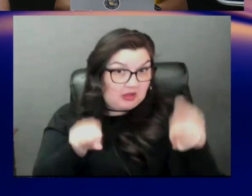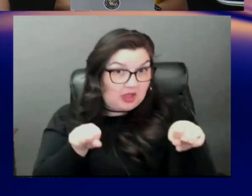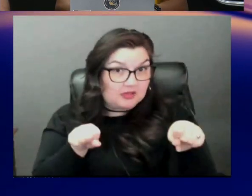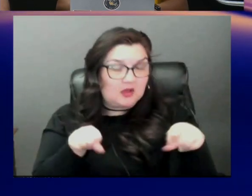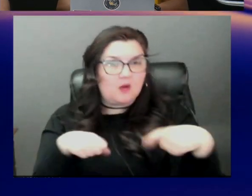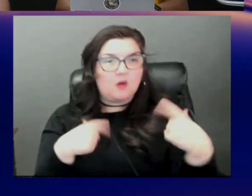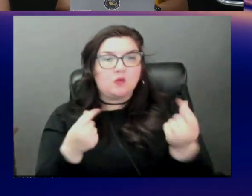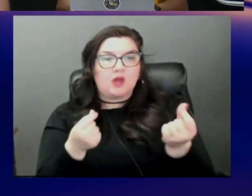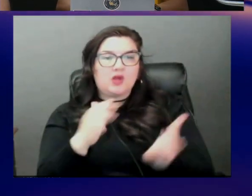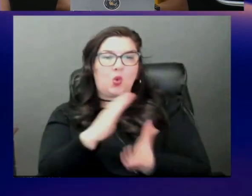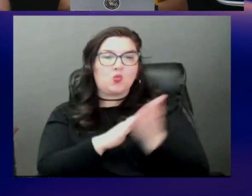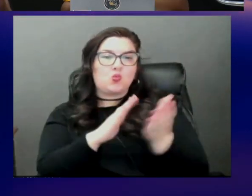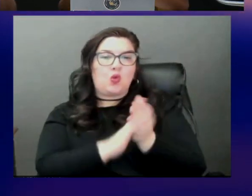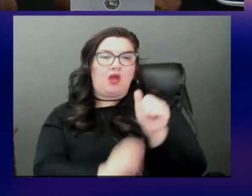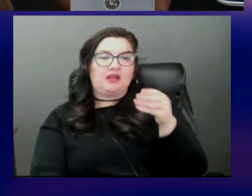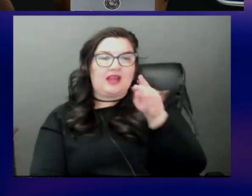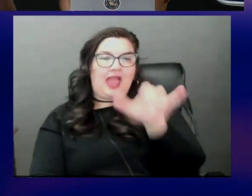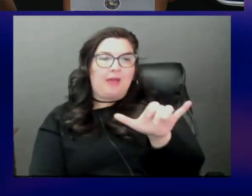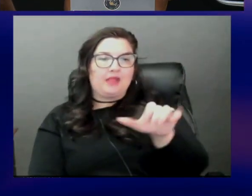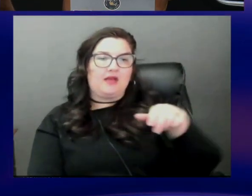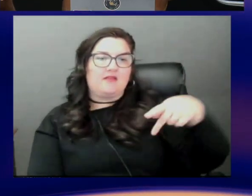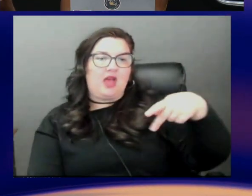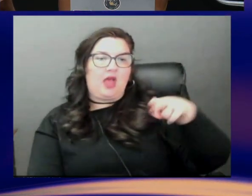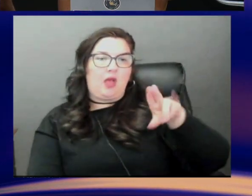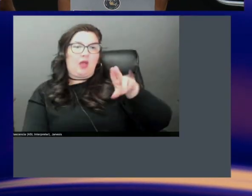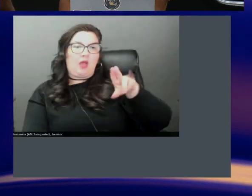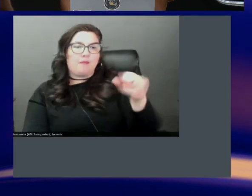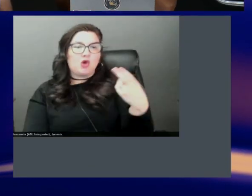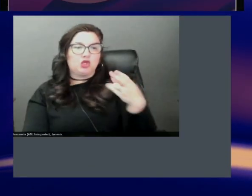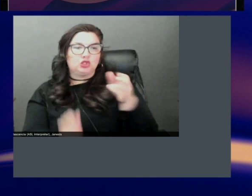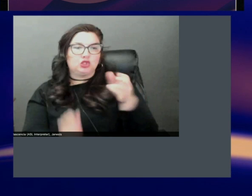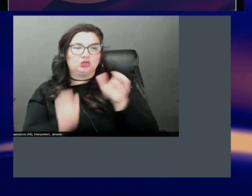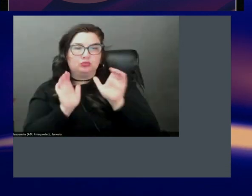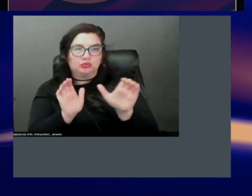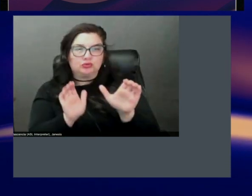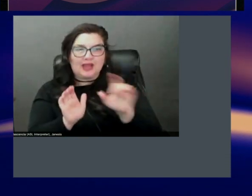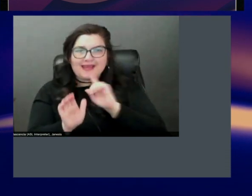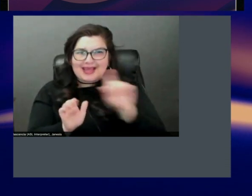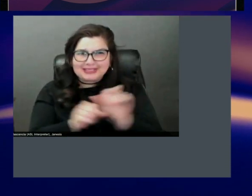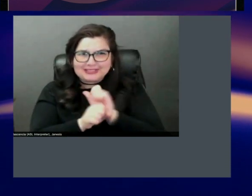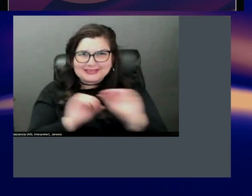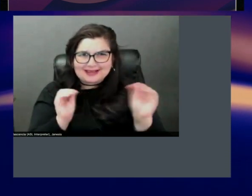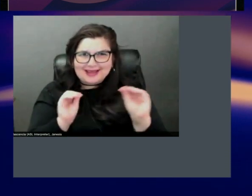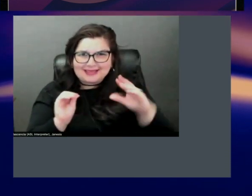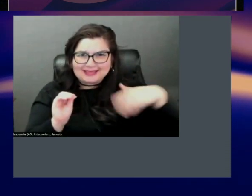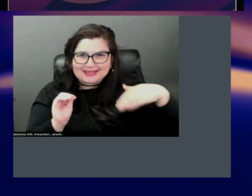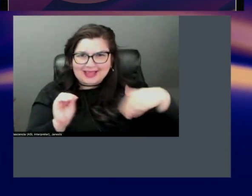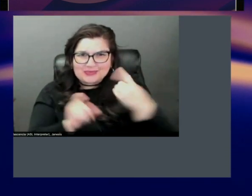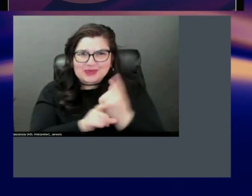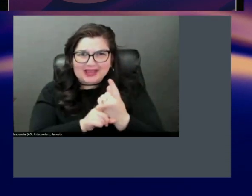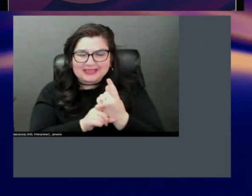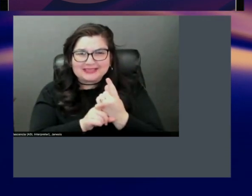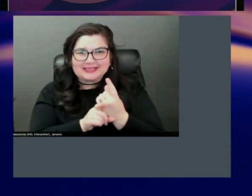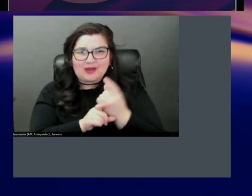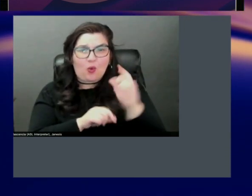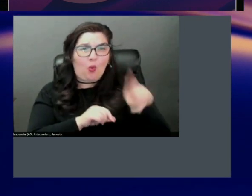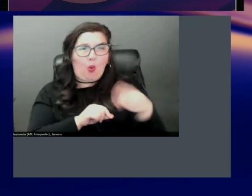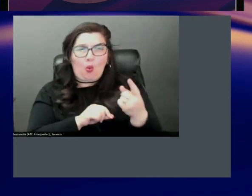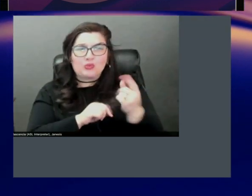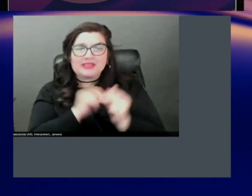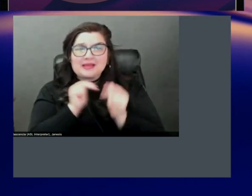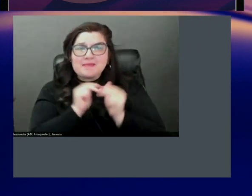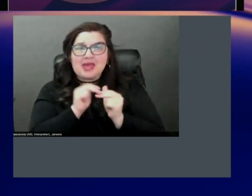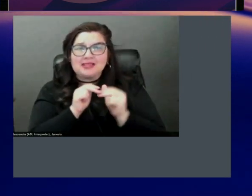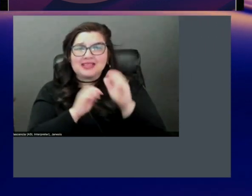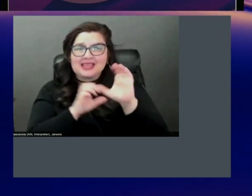run Amplify push. Yeah, Now, this hasn't actually done anything yet, right? yeah, this is only building a configuration locally. Yep. So what